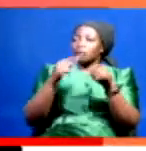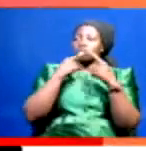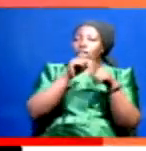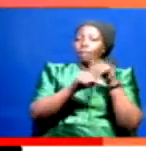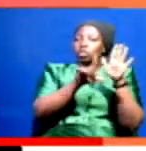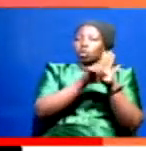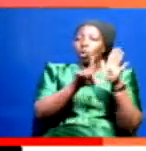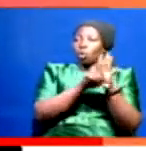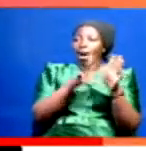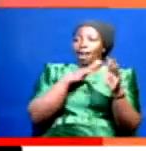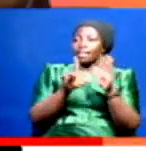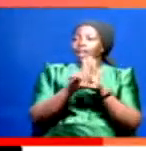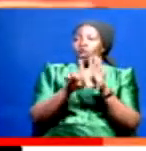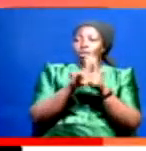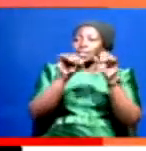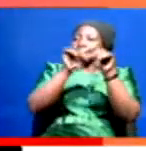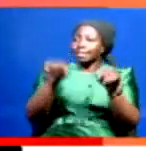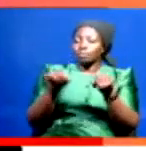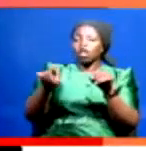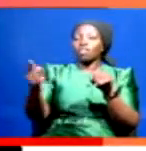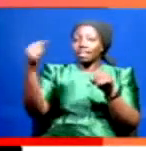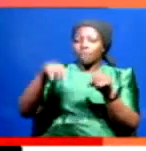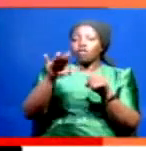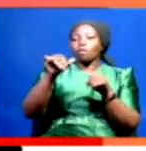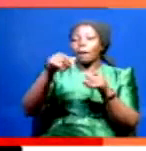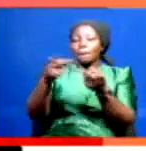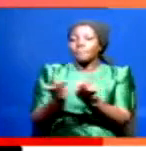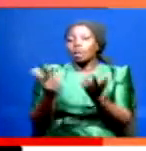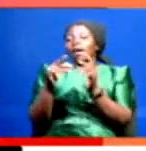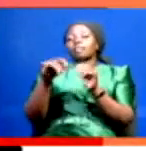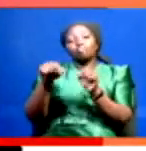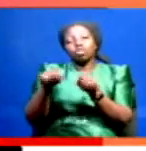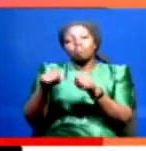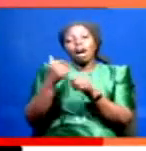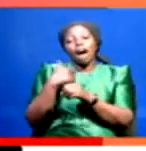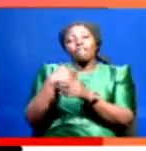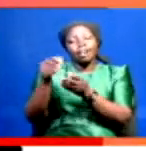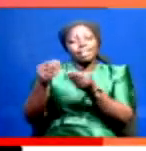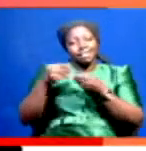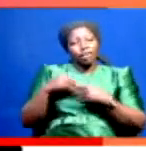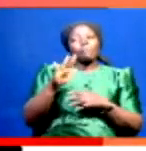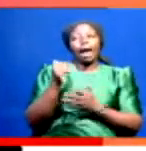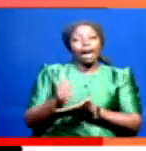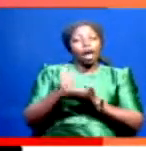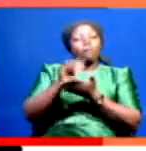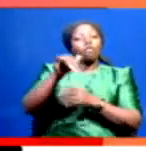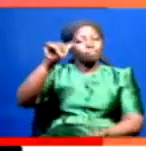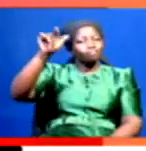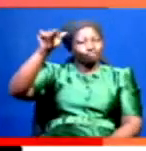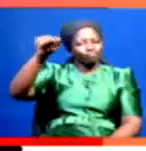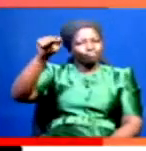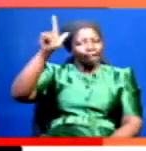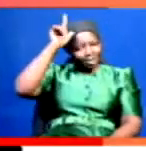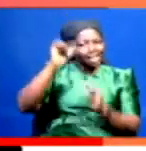the legal systems. He came from somewhere where he would have helped, he would have received his help right at the grassroots before he came to look for it